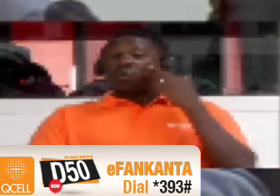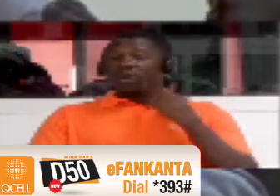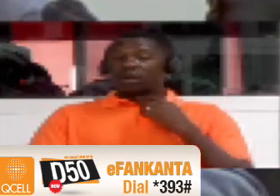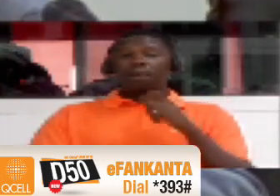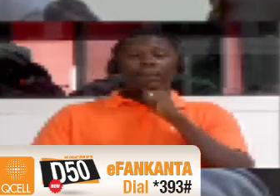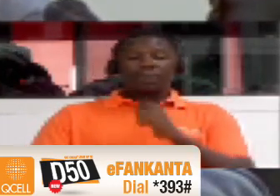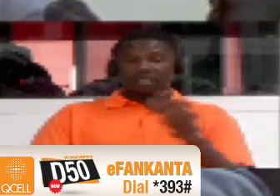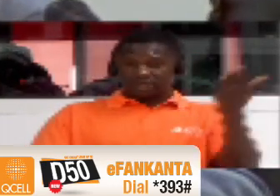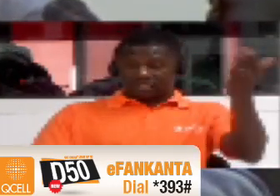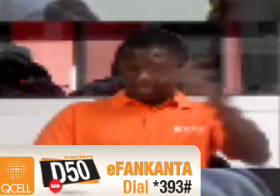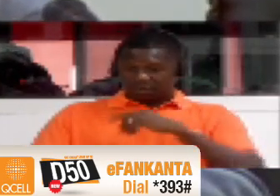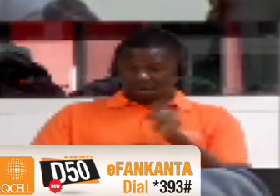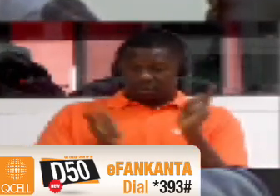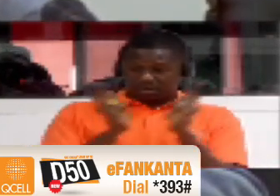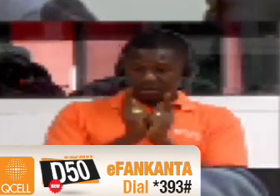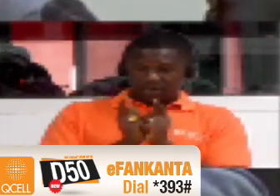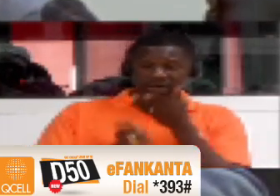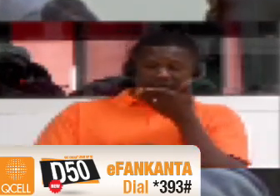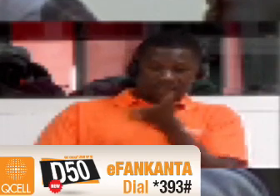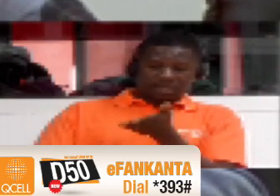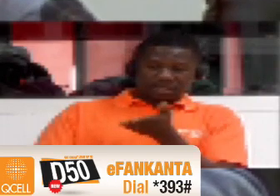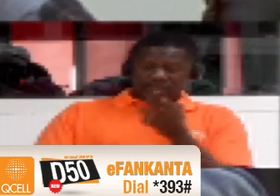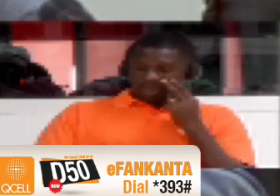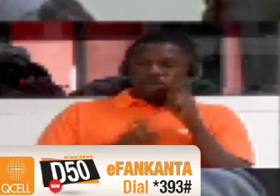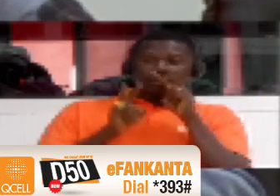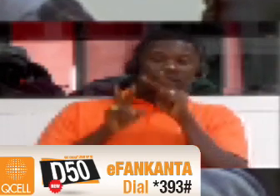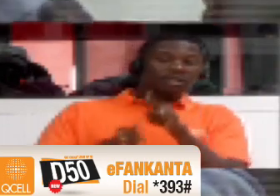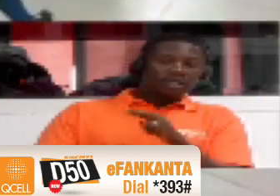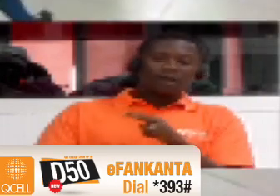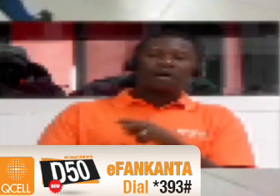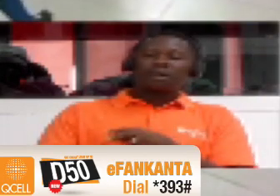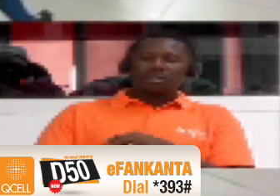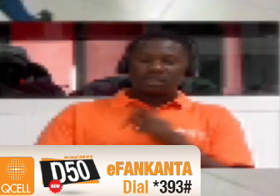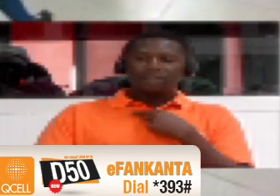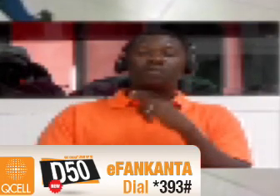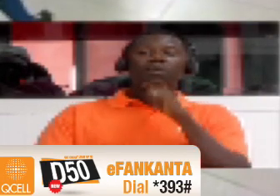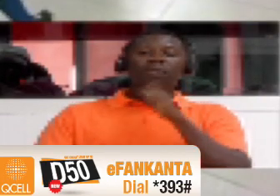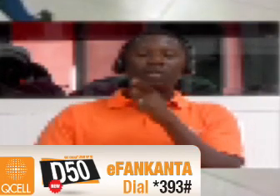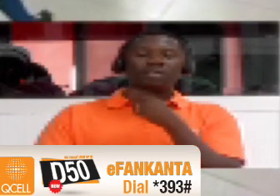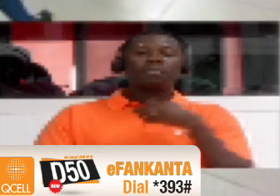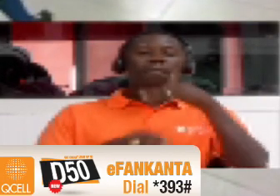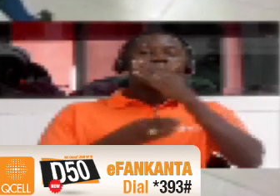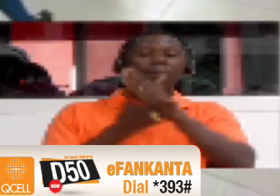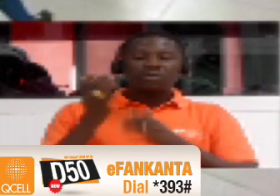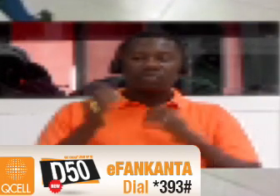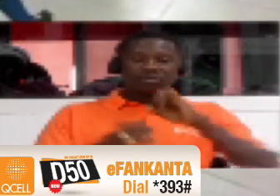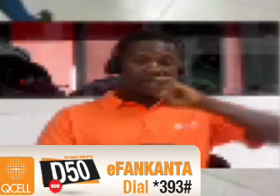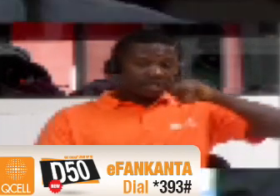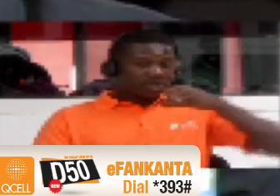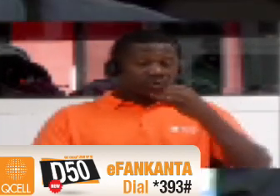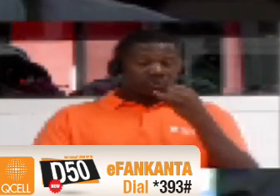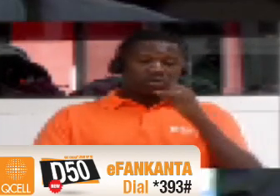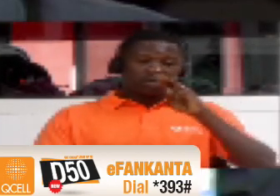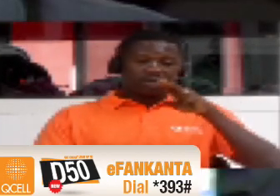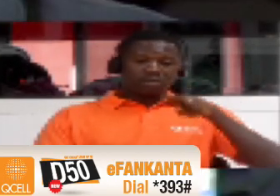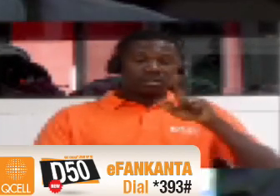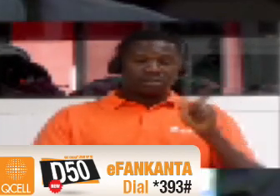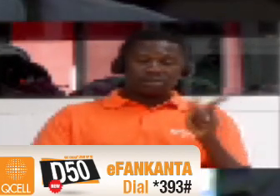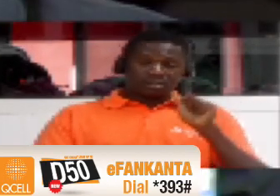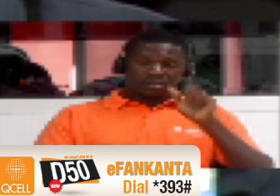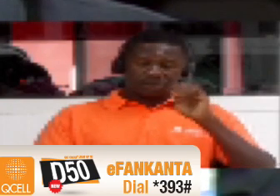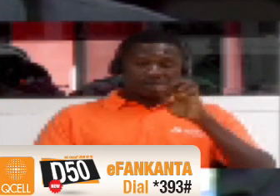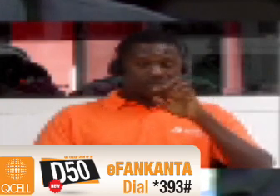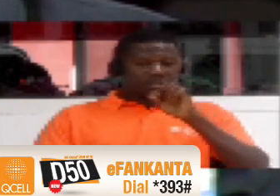the guy came and found them there, they realized that this man is one of the junglers. Then they discussed with him,